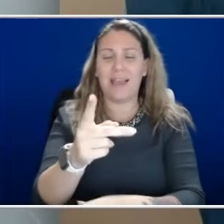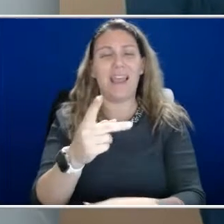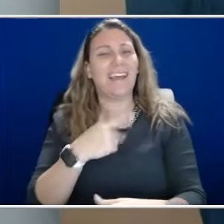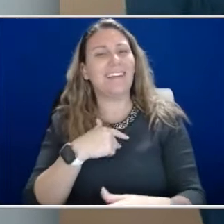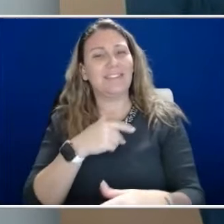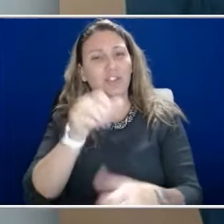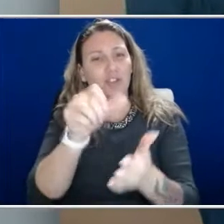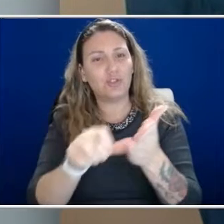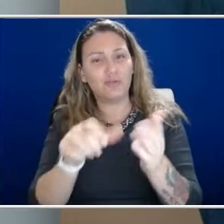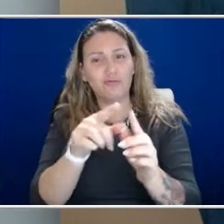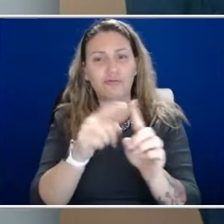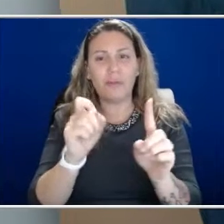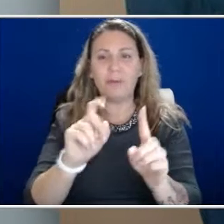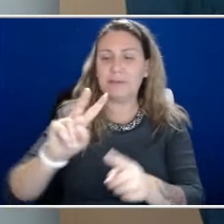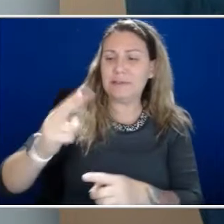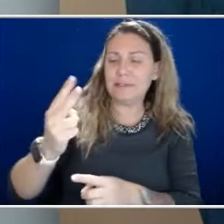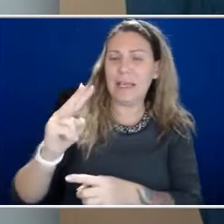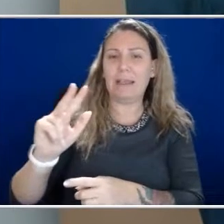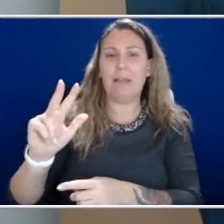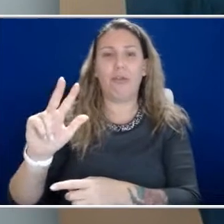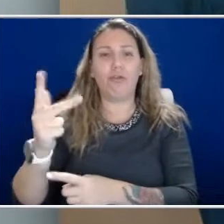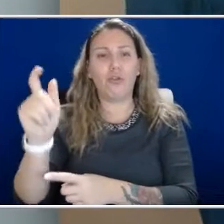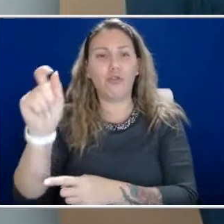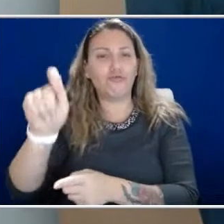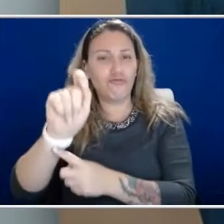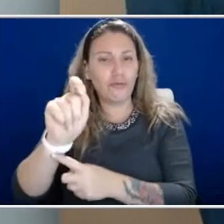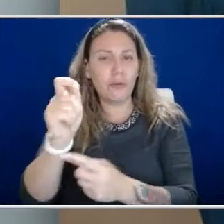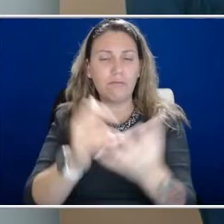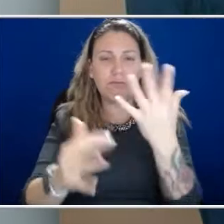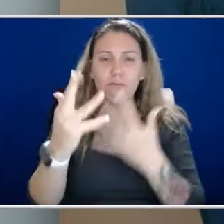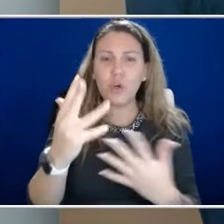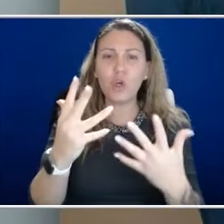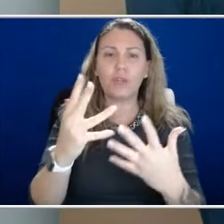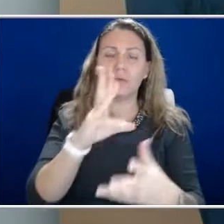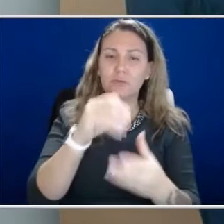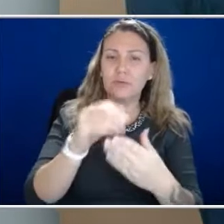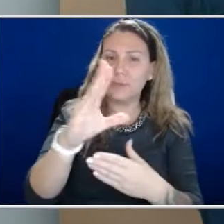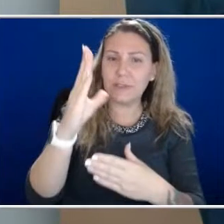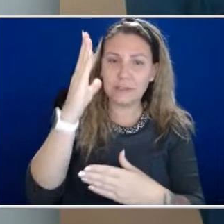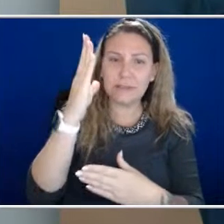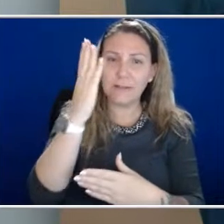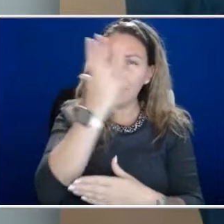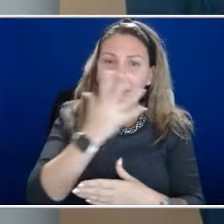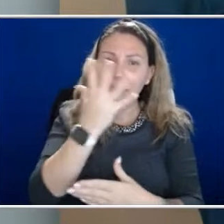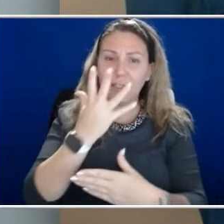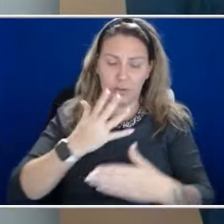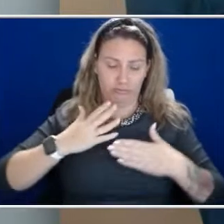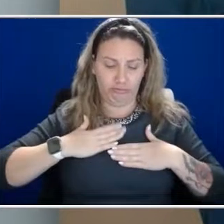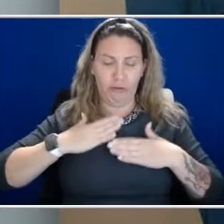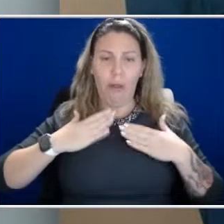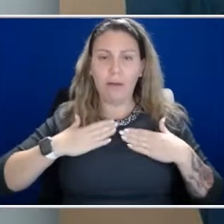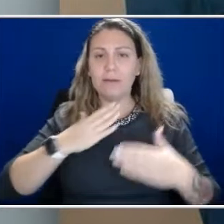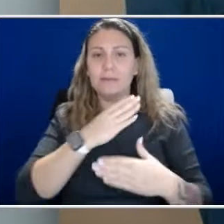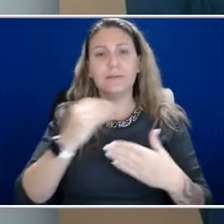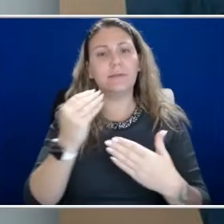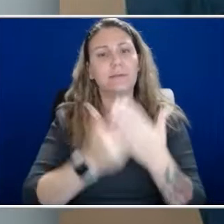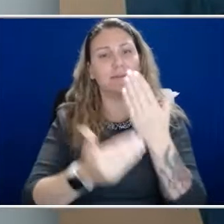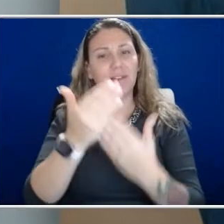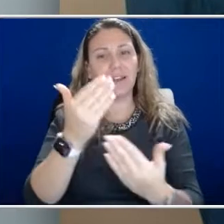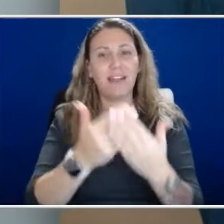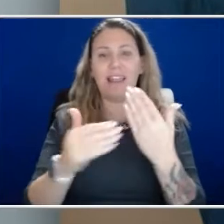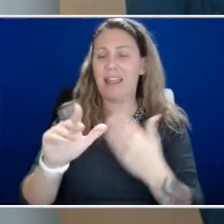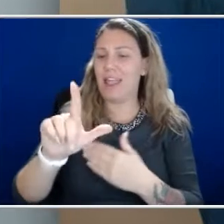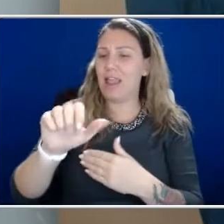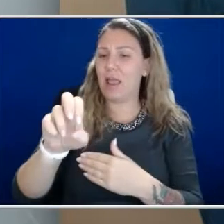burns on about 7% of his body, including his face, chest, and hands. Leno received temporary skin